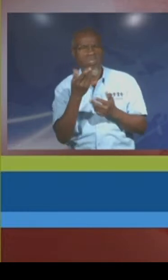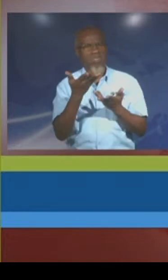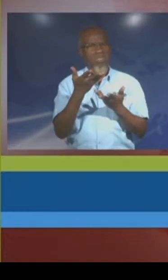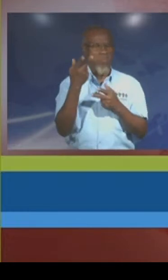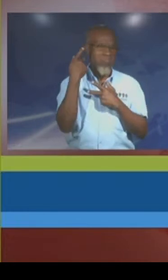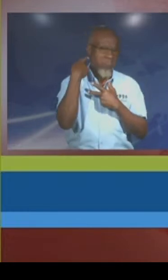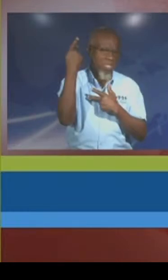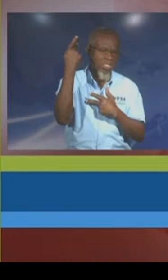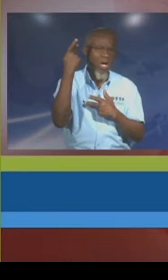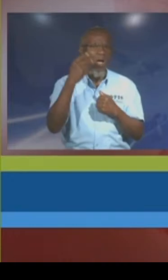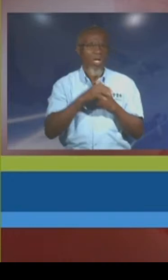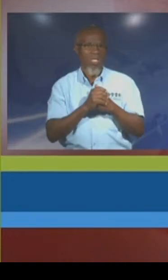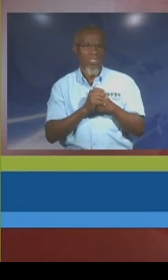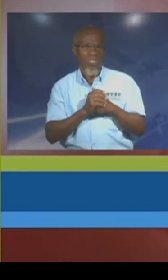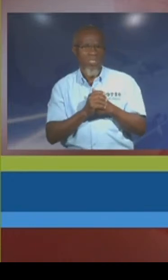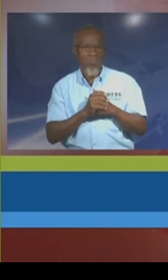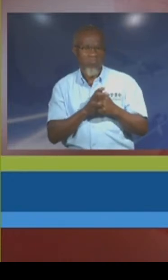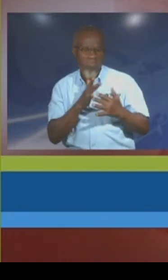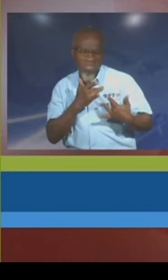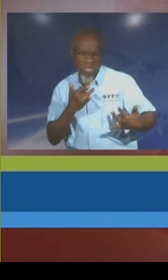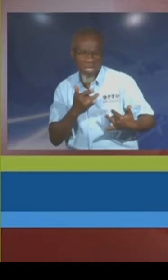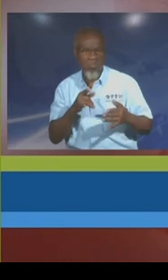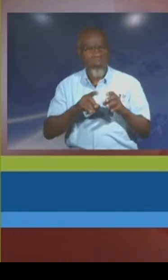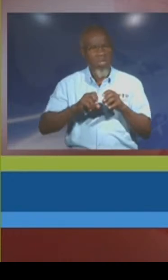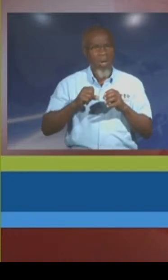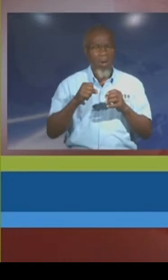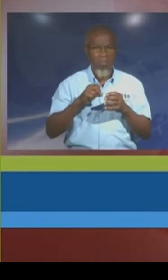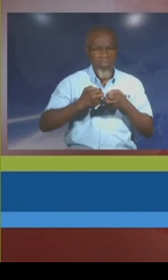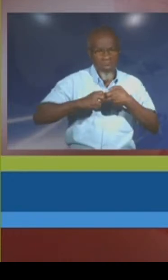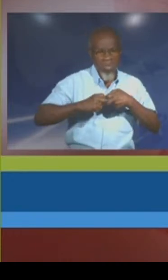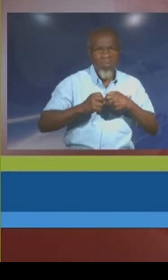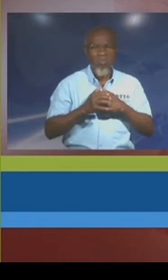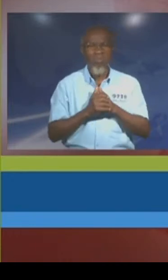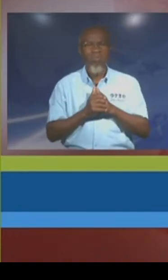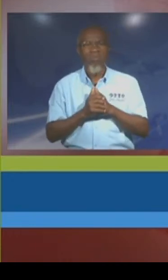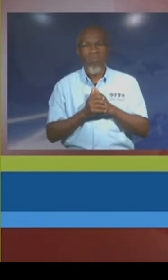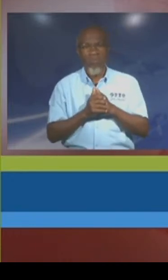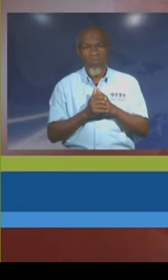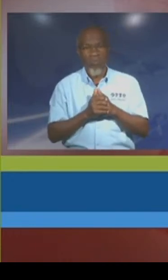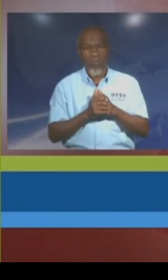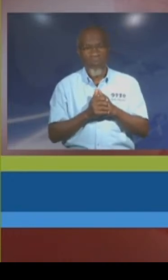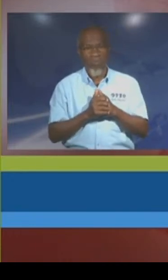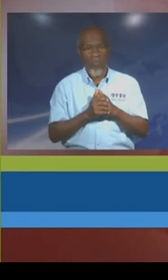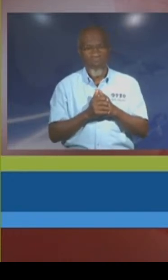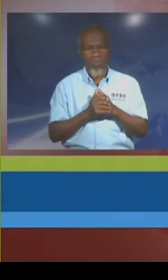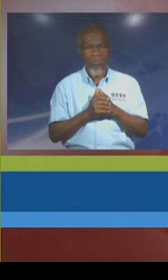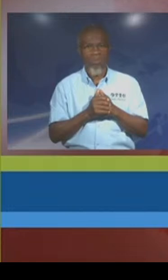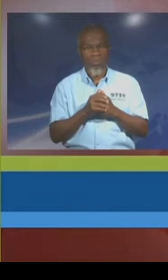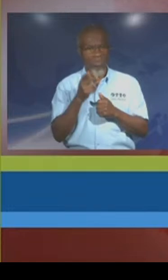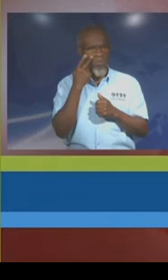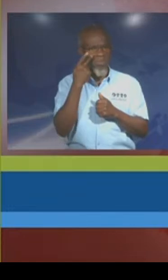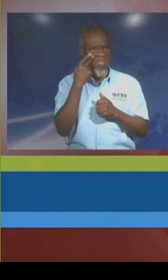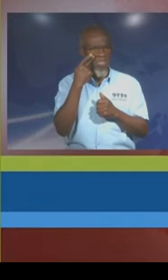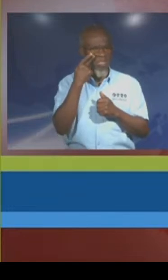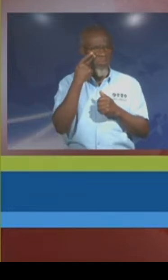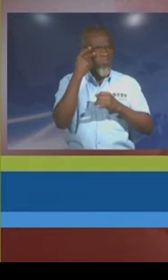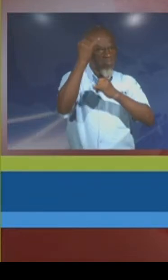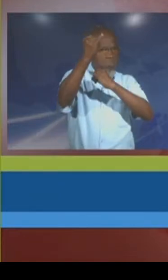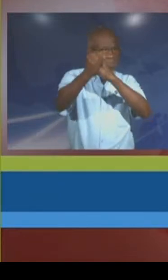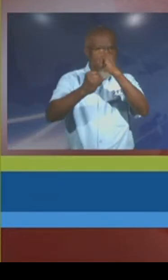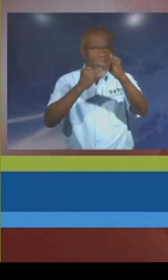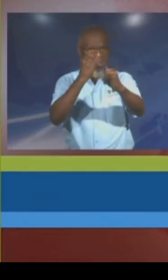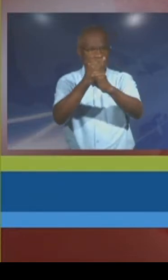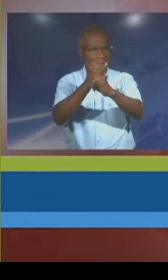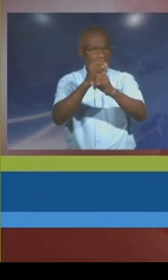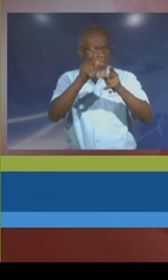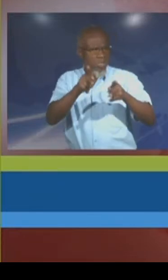body mass index greater than or equal to 30. And you have noted internationally, persons who are obese,